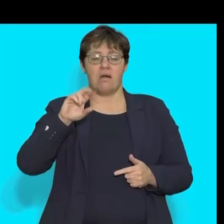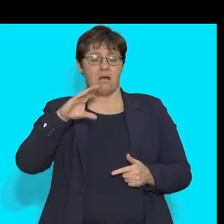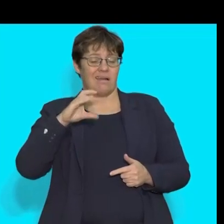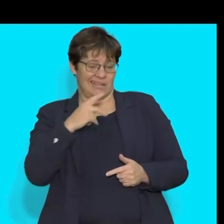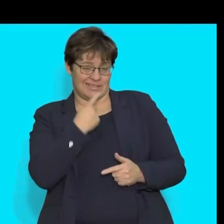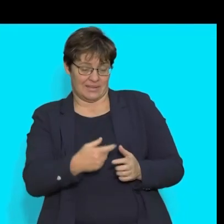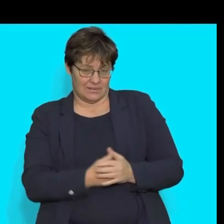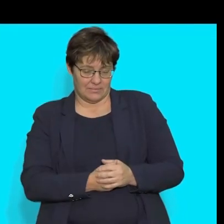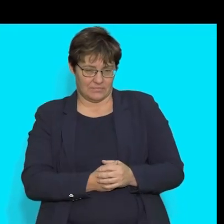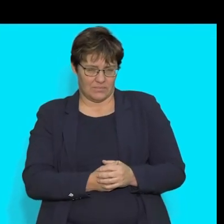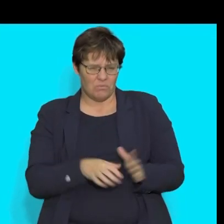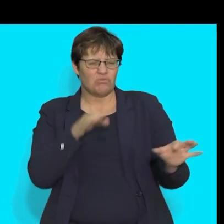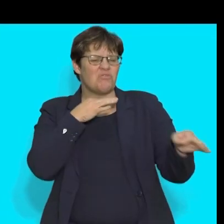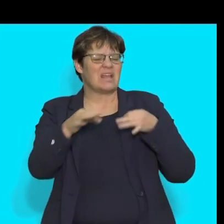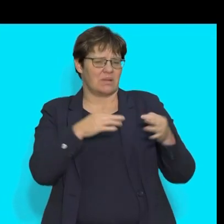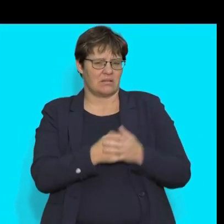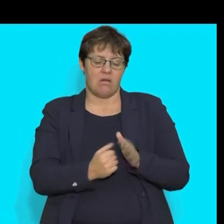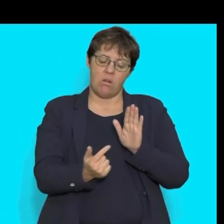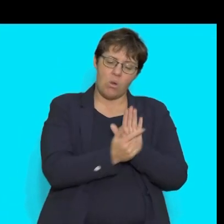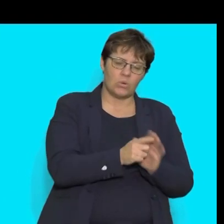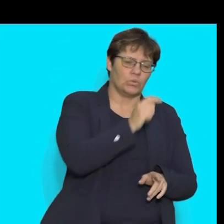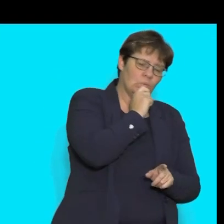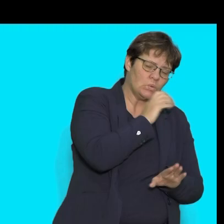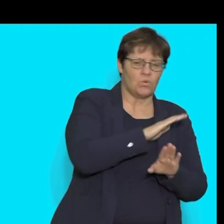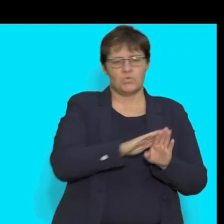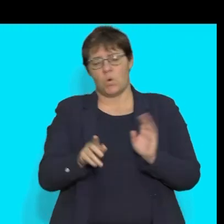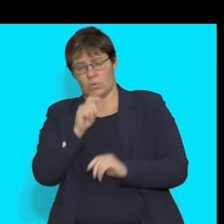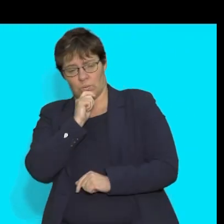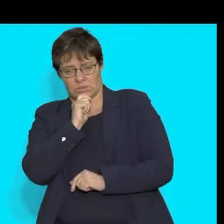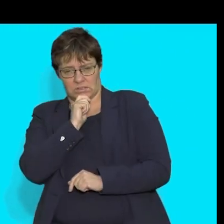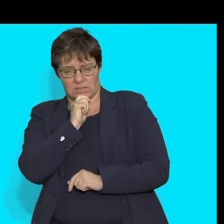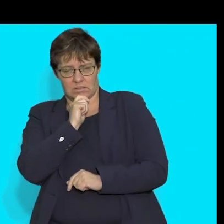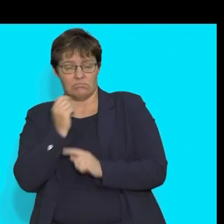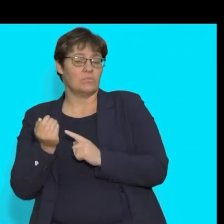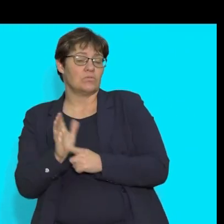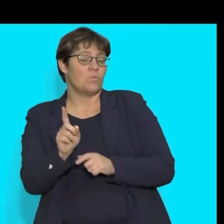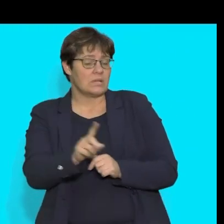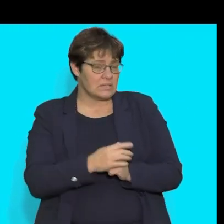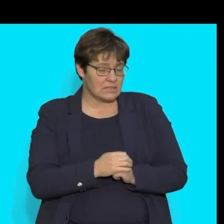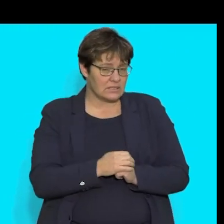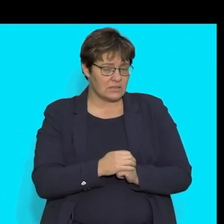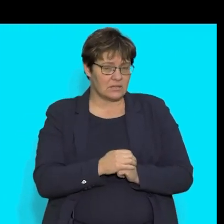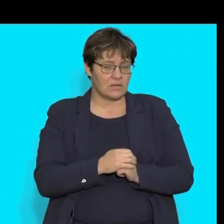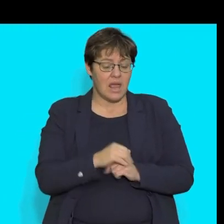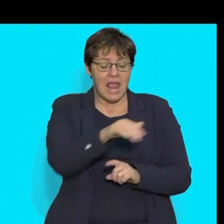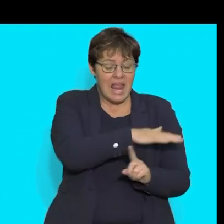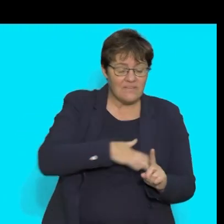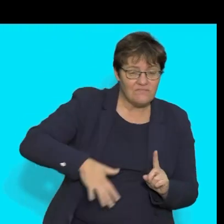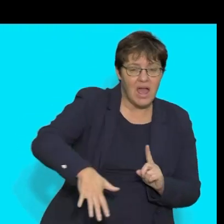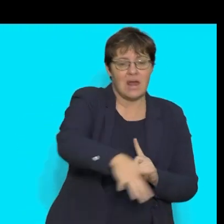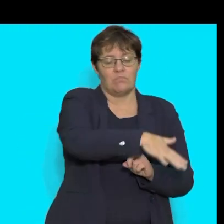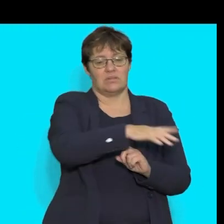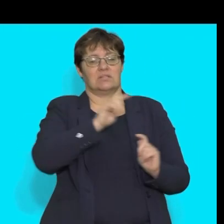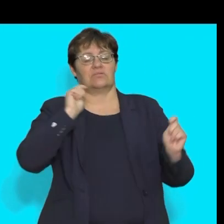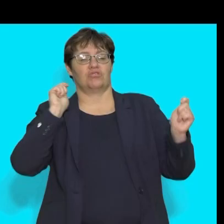and unpack that. So the law of use and disuse essentially points to changes in the environment